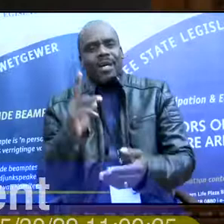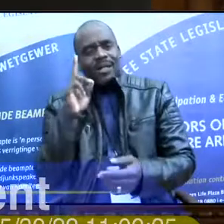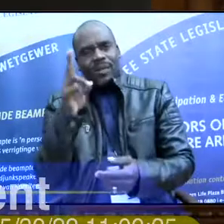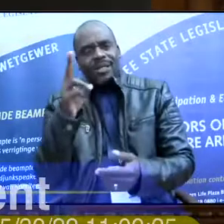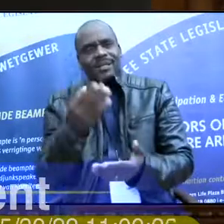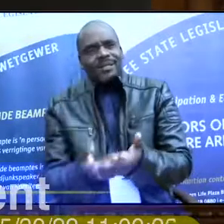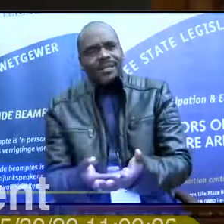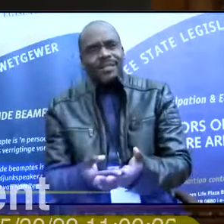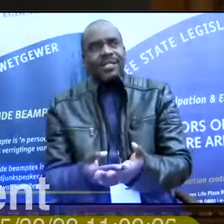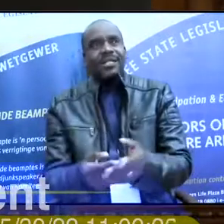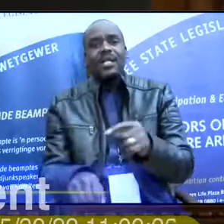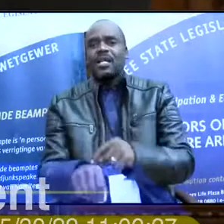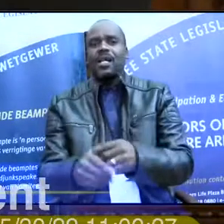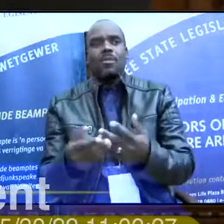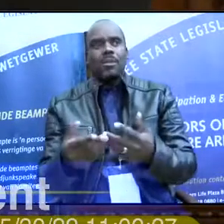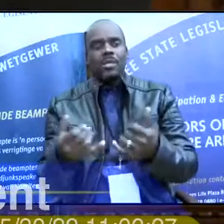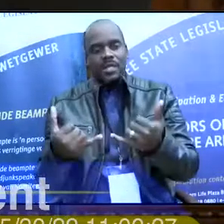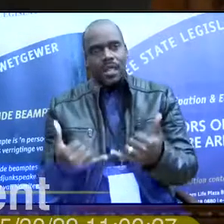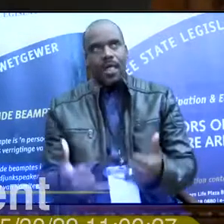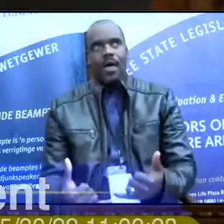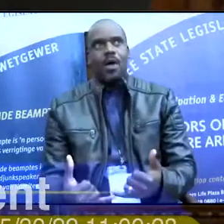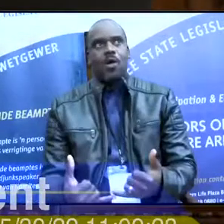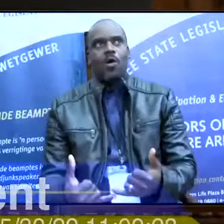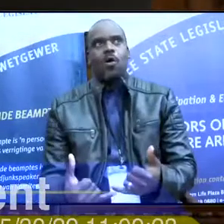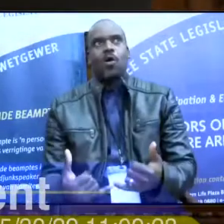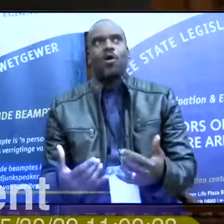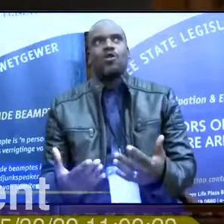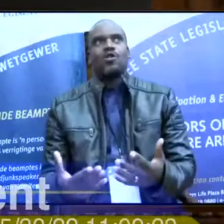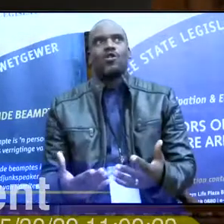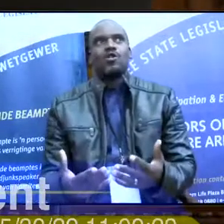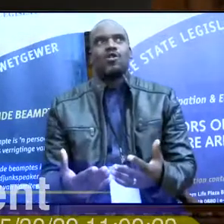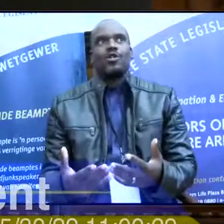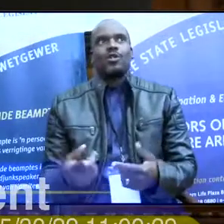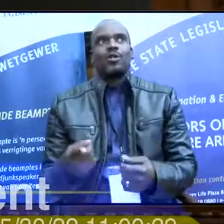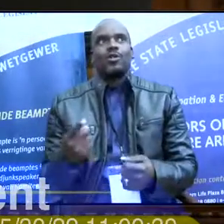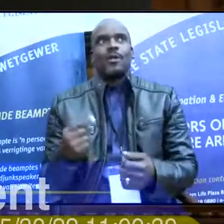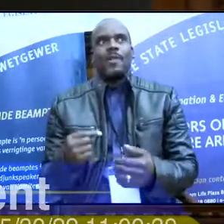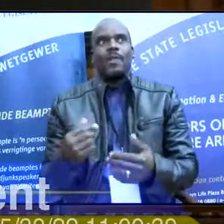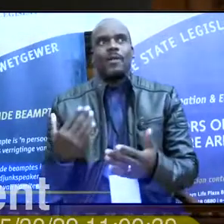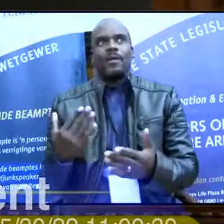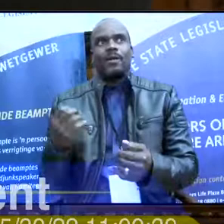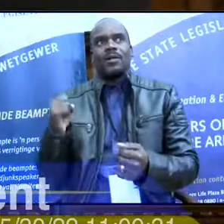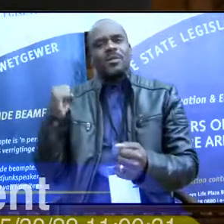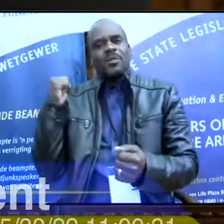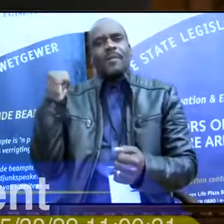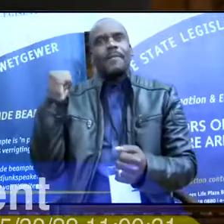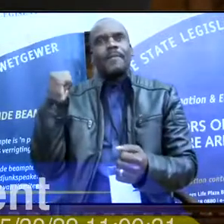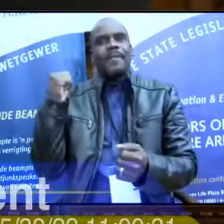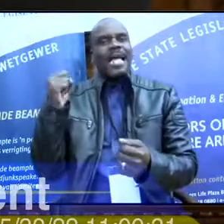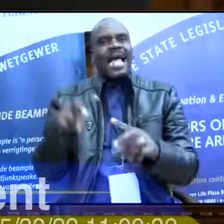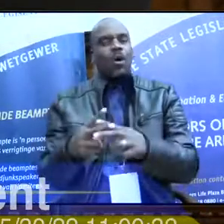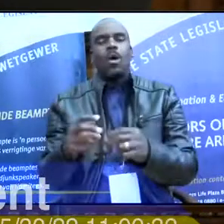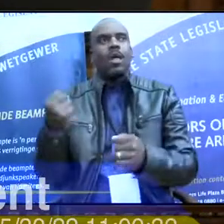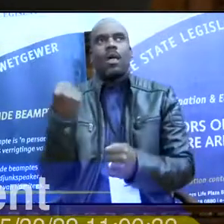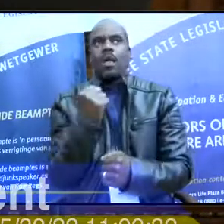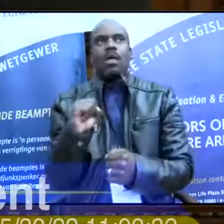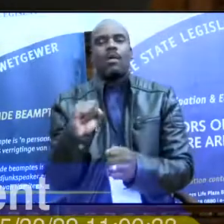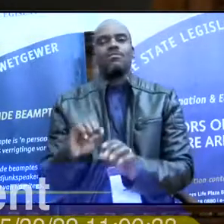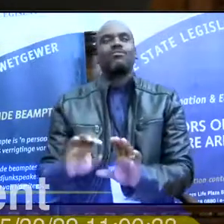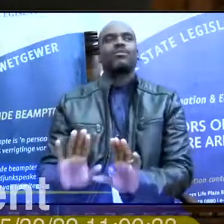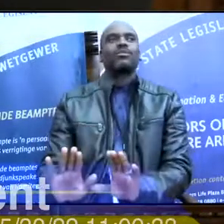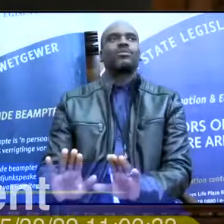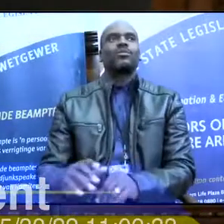loss now right now we will only see the full impact maybe two three years from now and that is very very